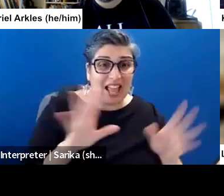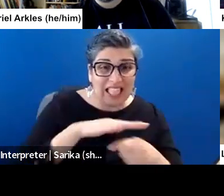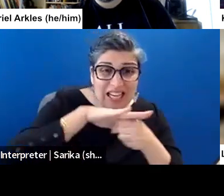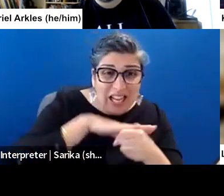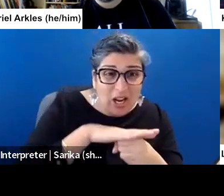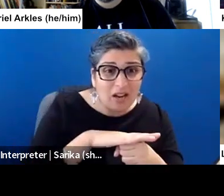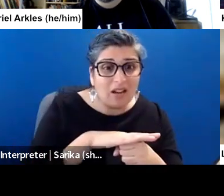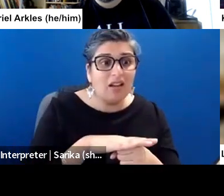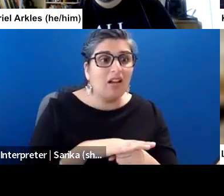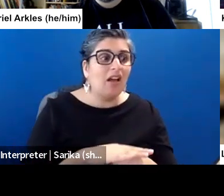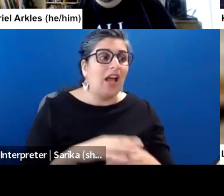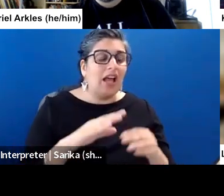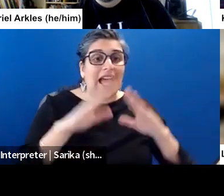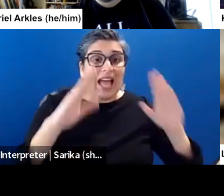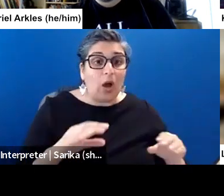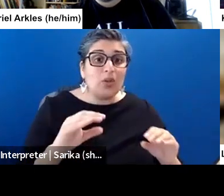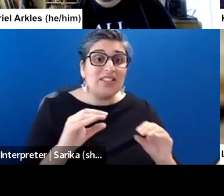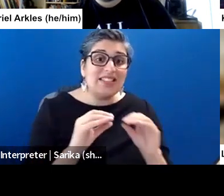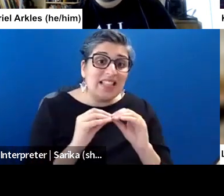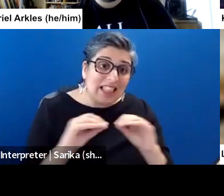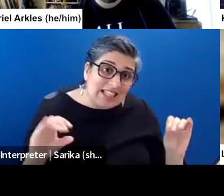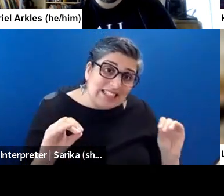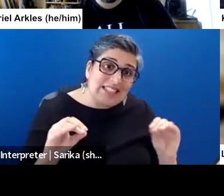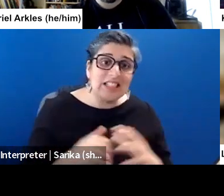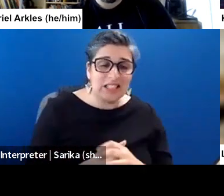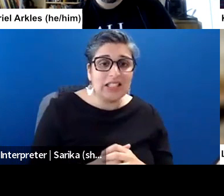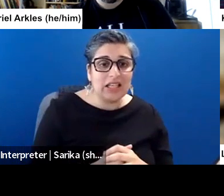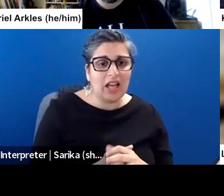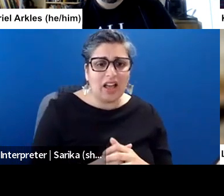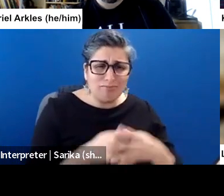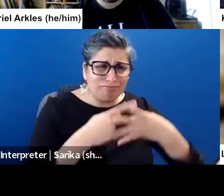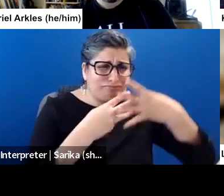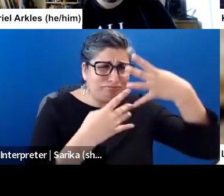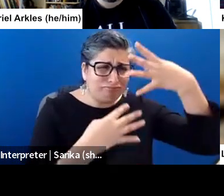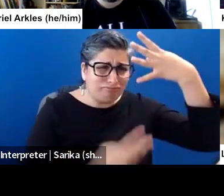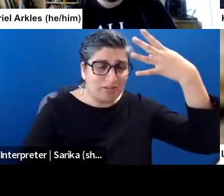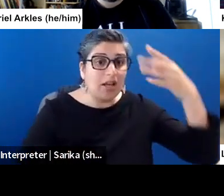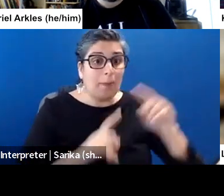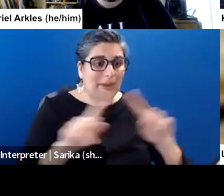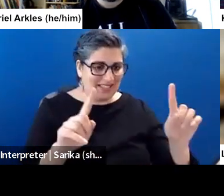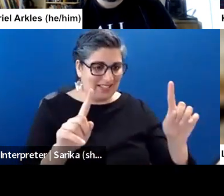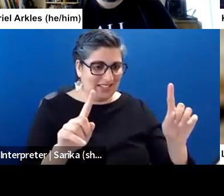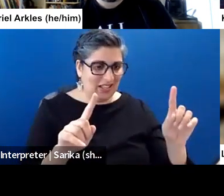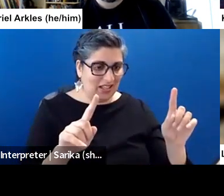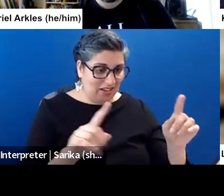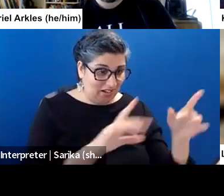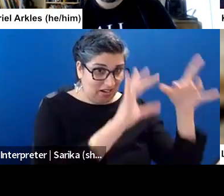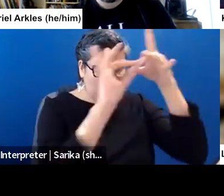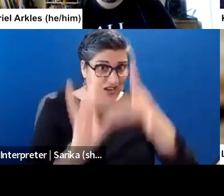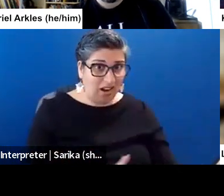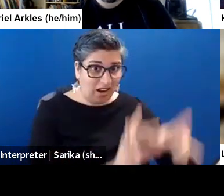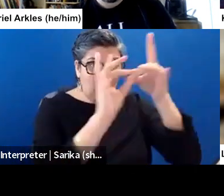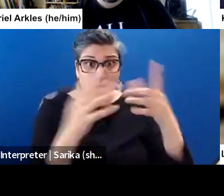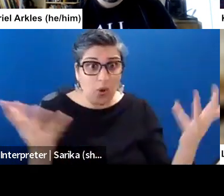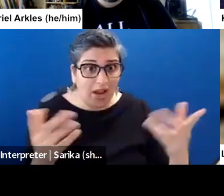being unhoused. It was a very variety of things, but the common thread was trauma. And so while